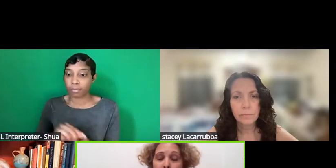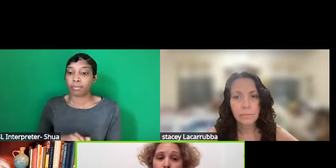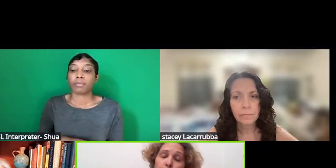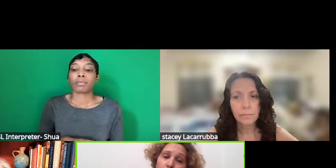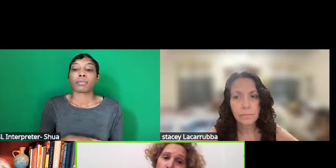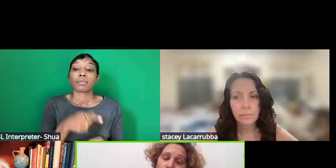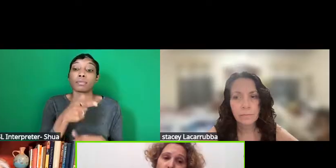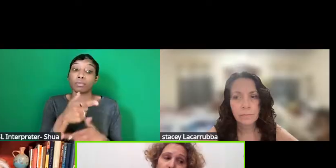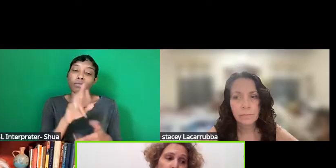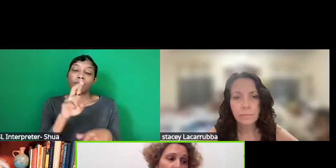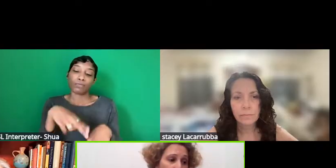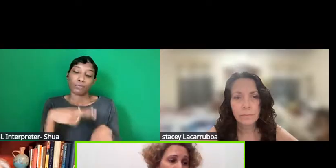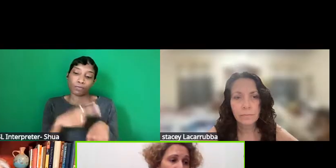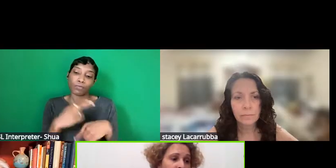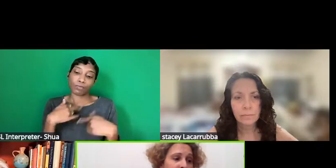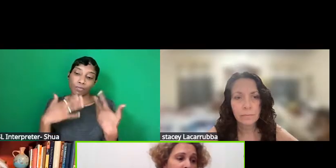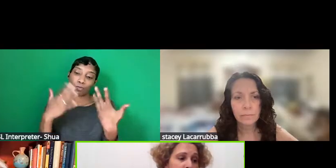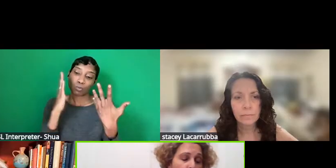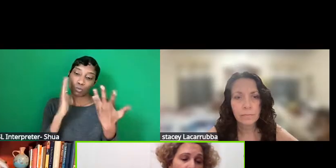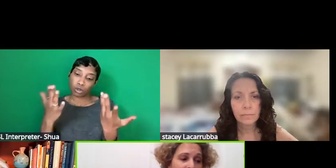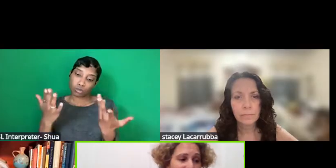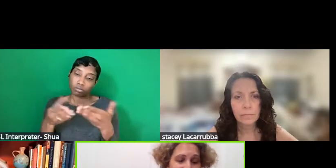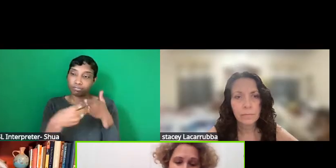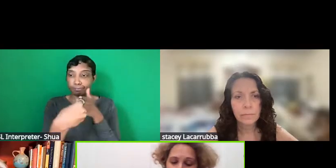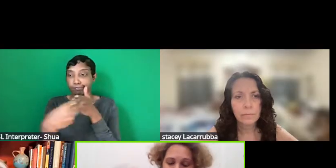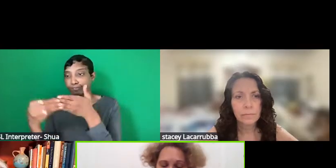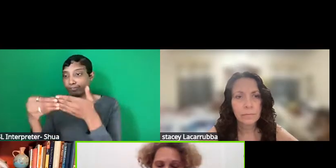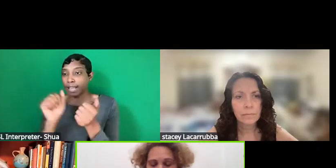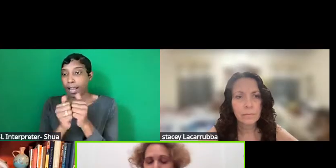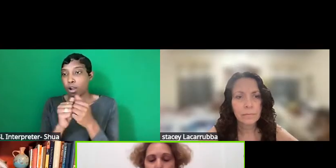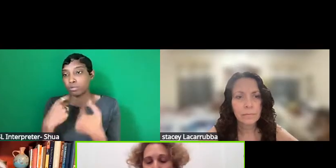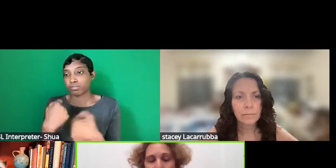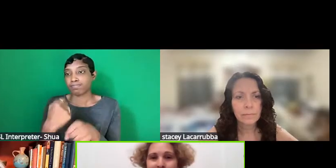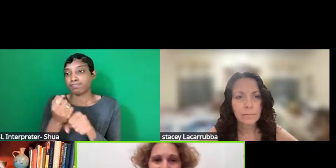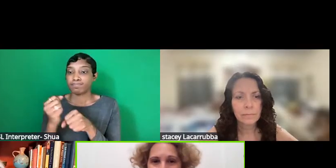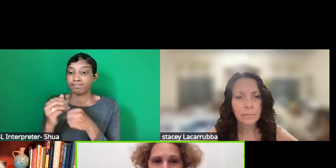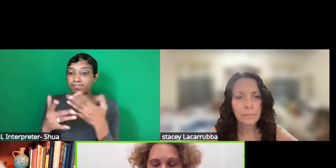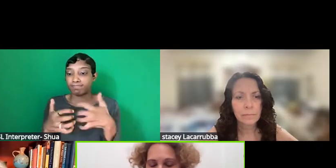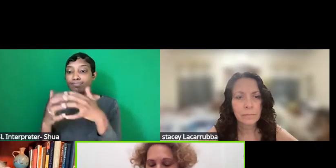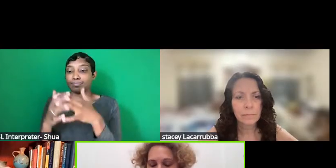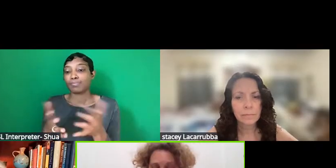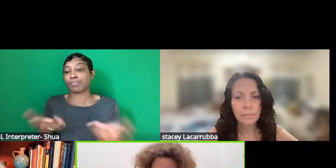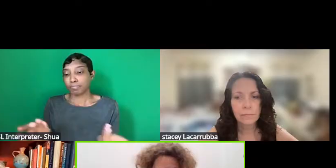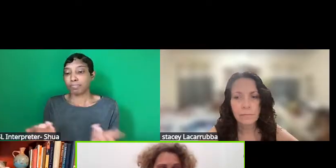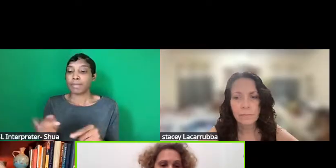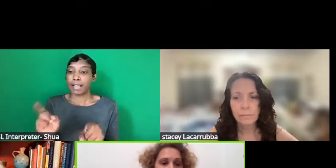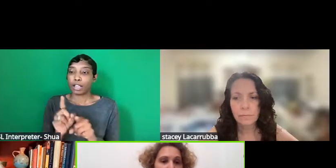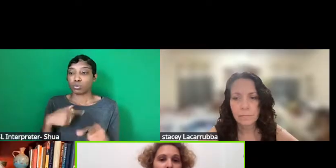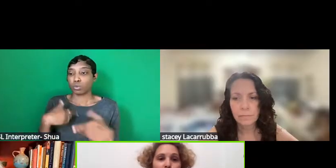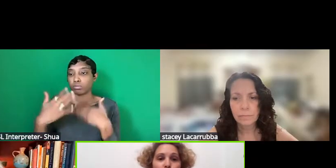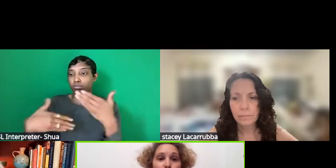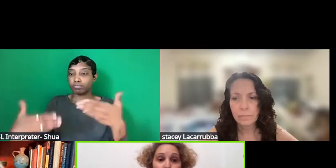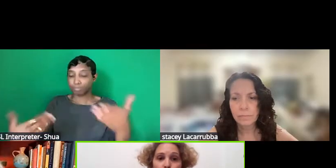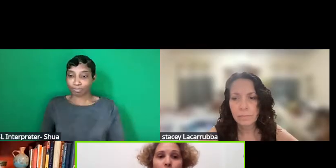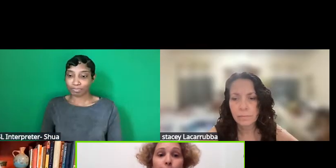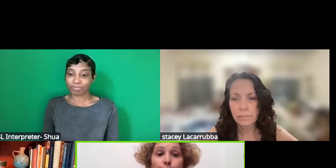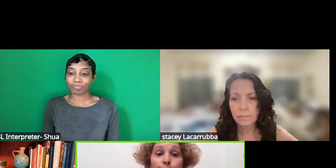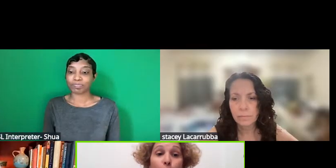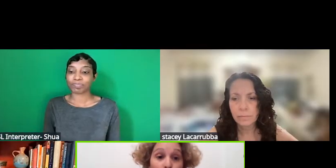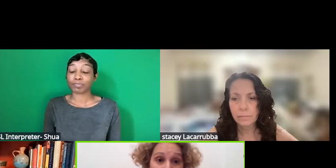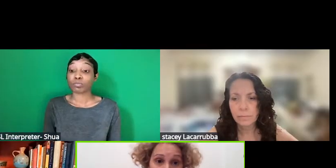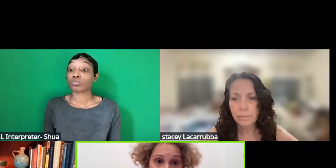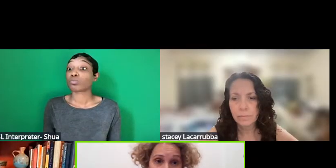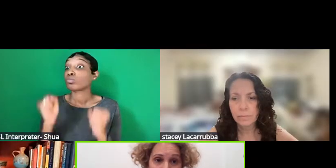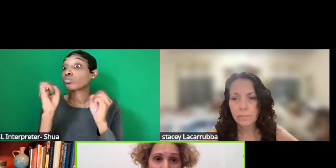help guide you to go to our website to get more exciting things find out more about the exciting things we do at IYC. So if